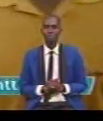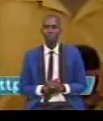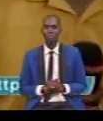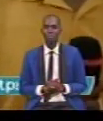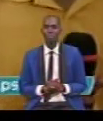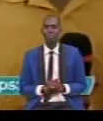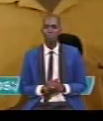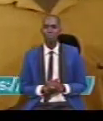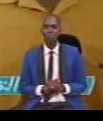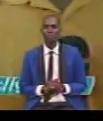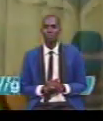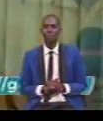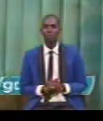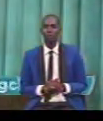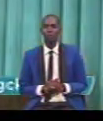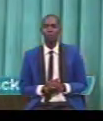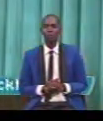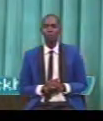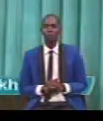Should look at the